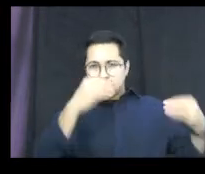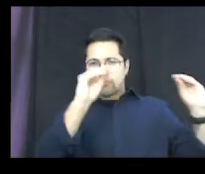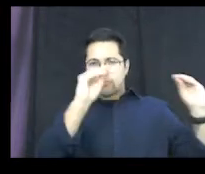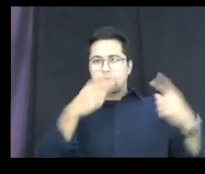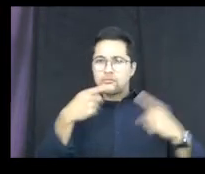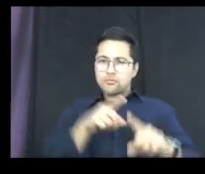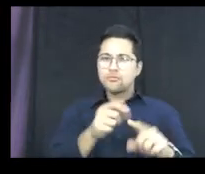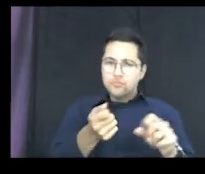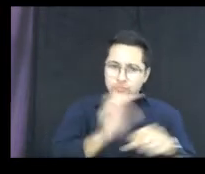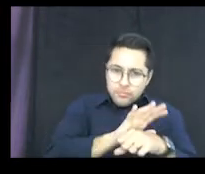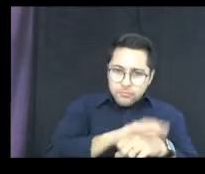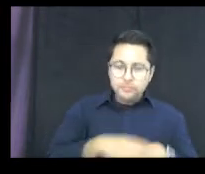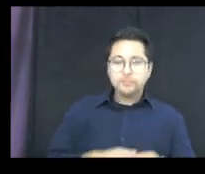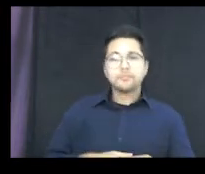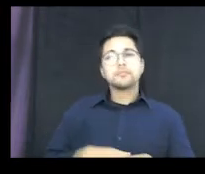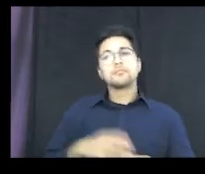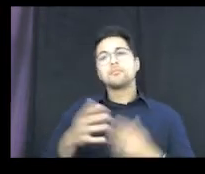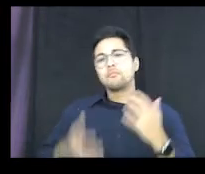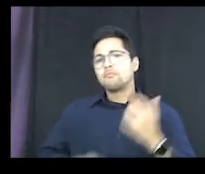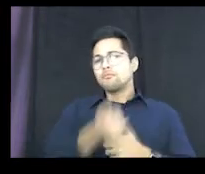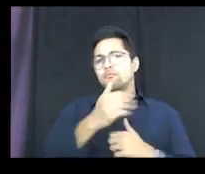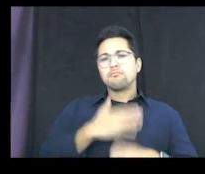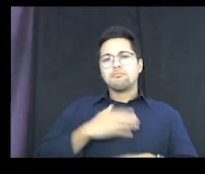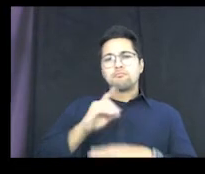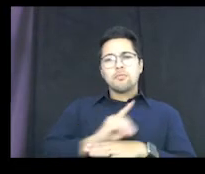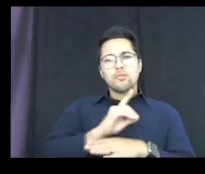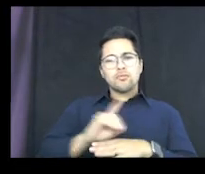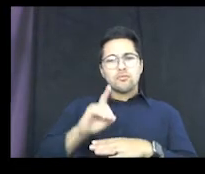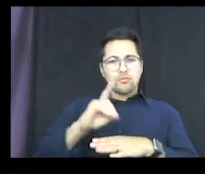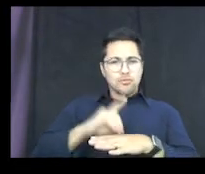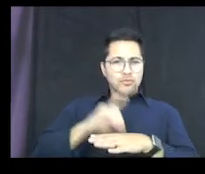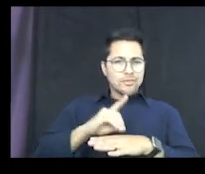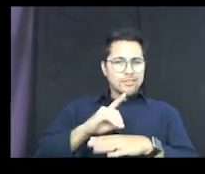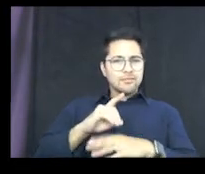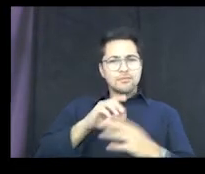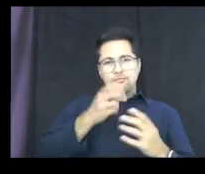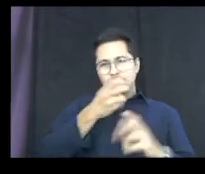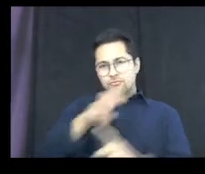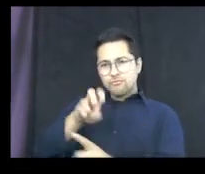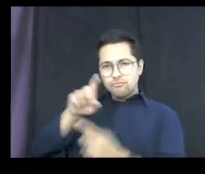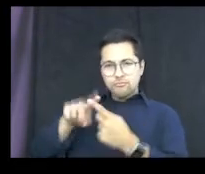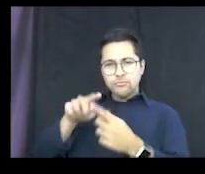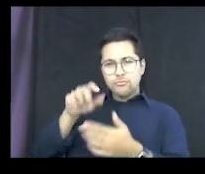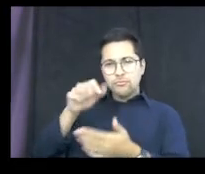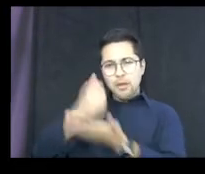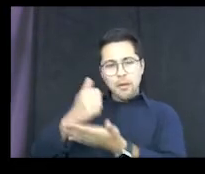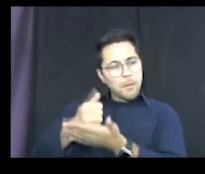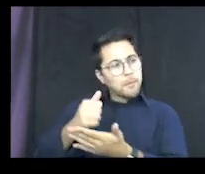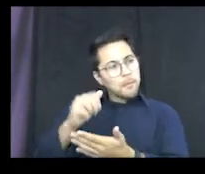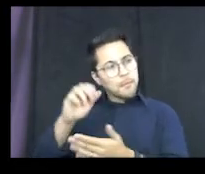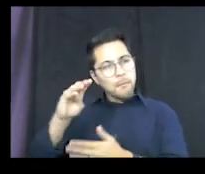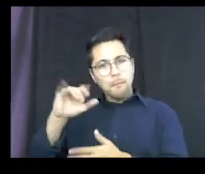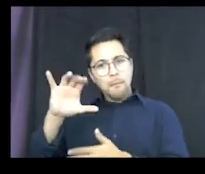the pandemic. But a lot of my duties shifted over to helping MAC stay around.